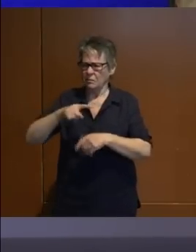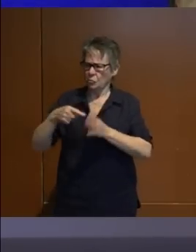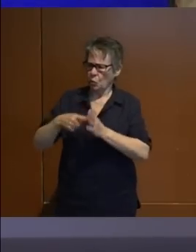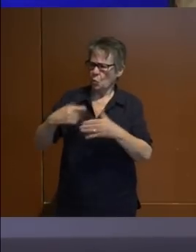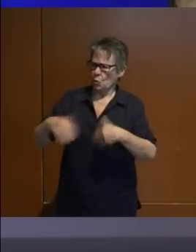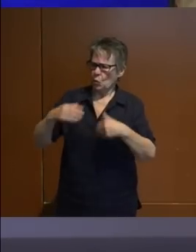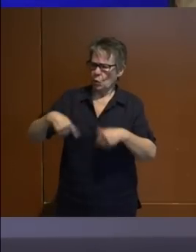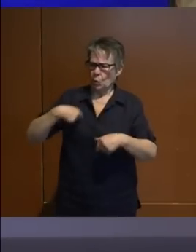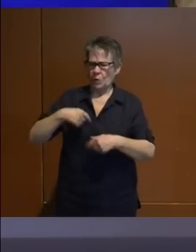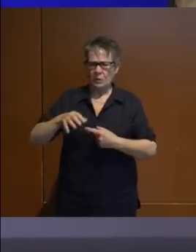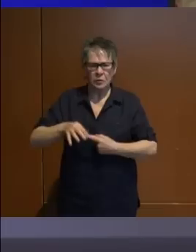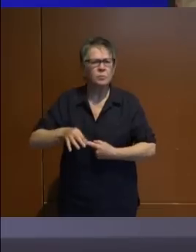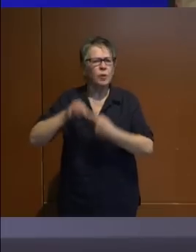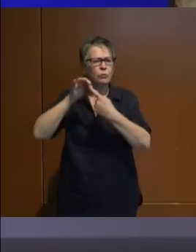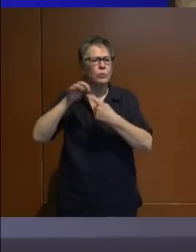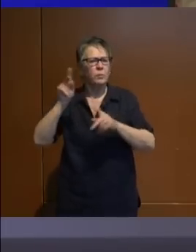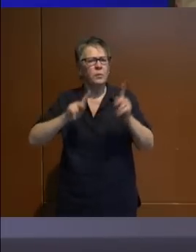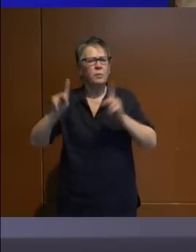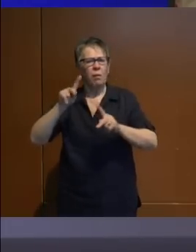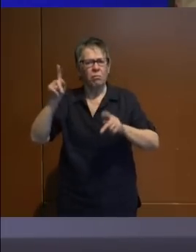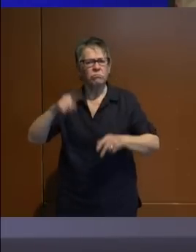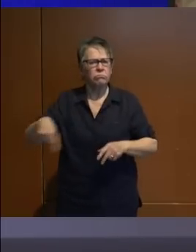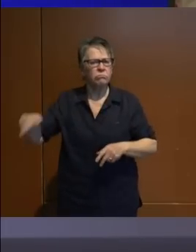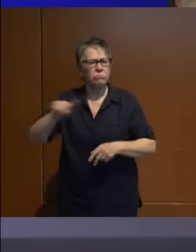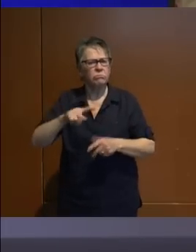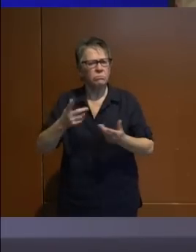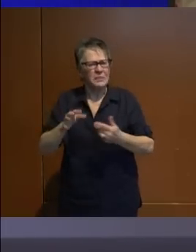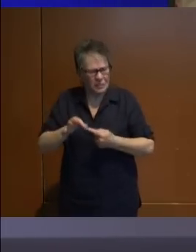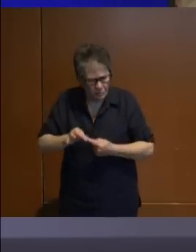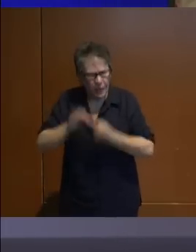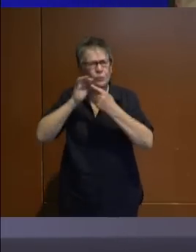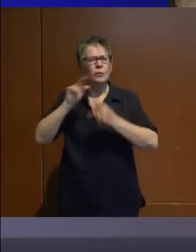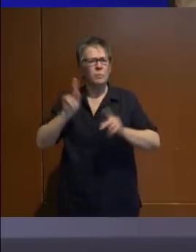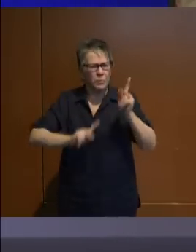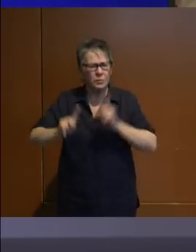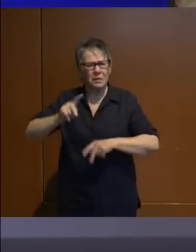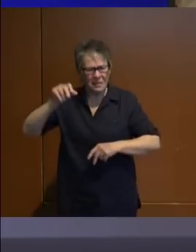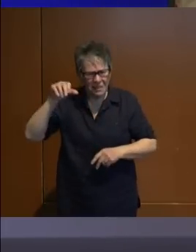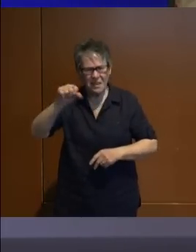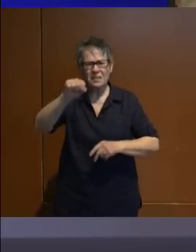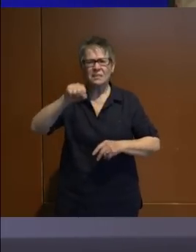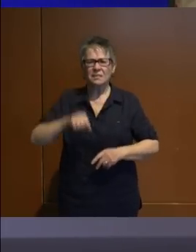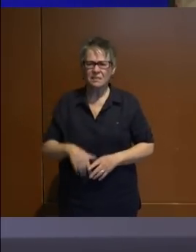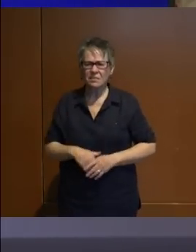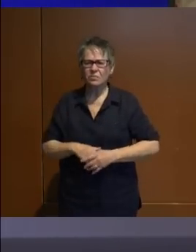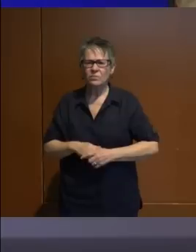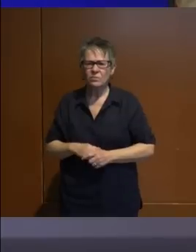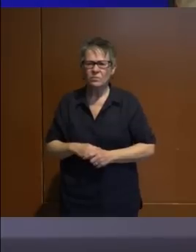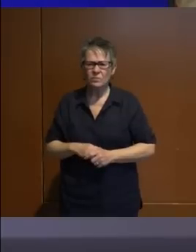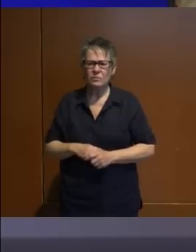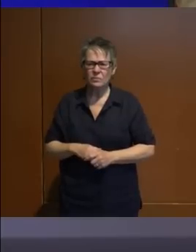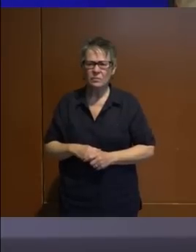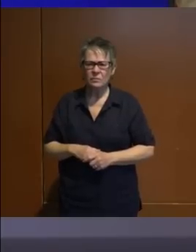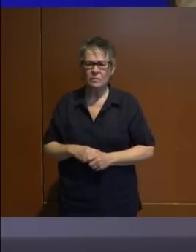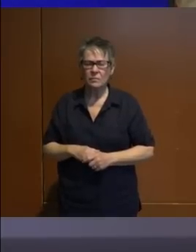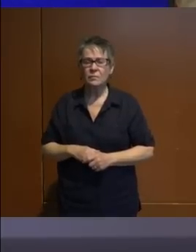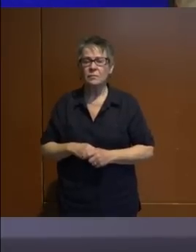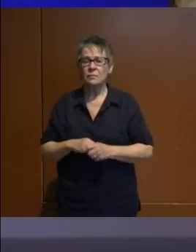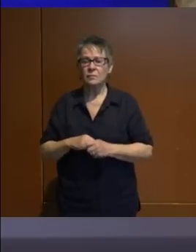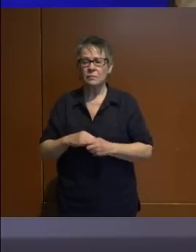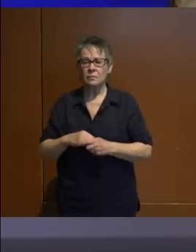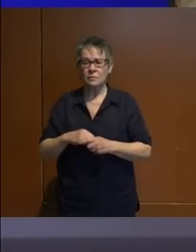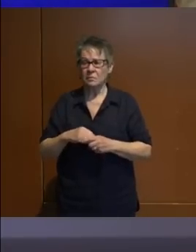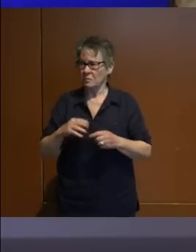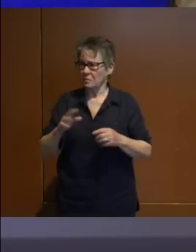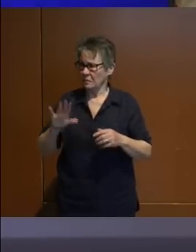Regarding the gun sales, will they begin immediately? And in New York City, from the borough